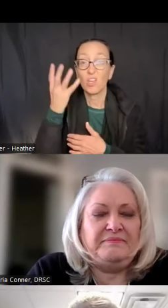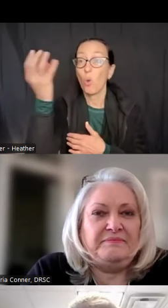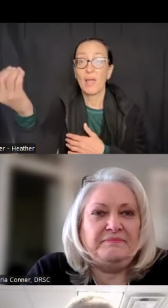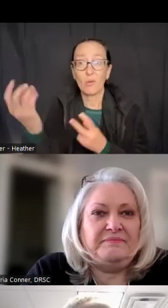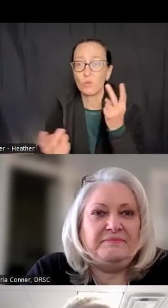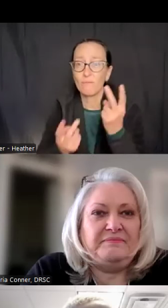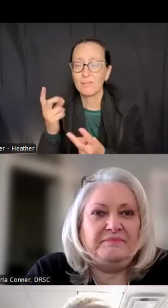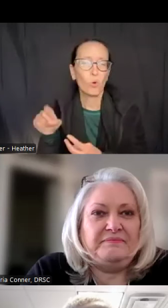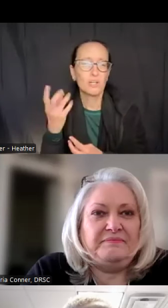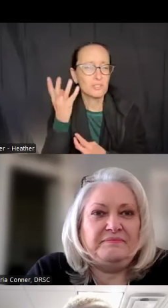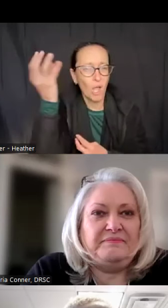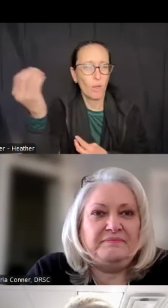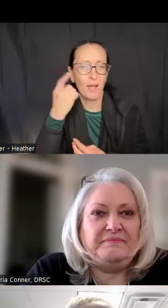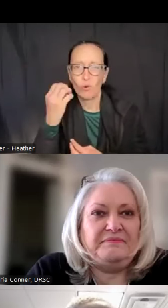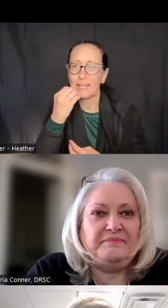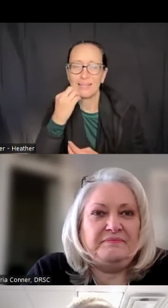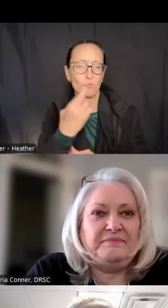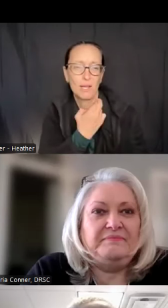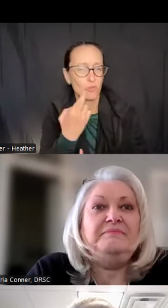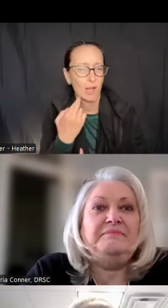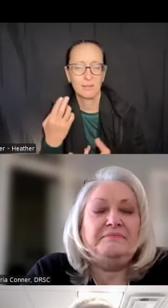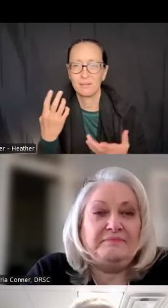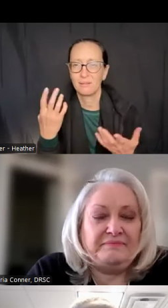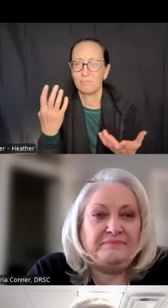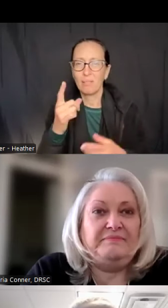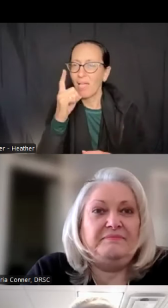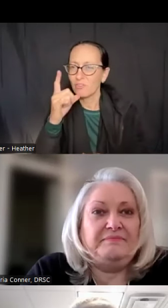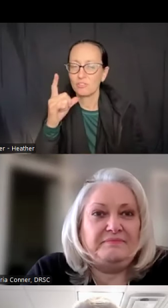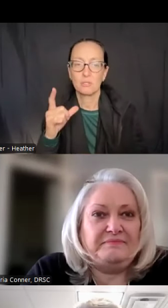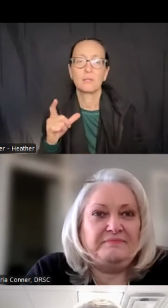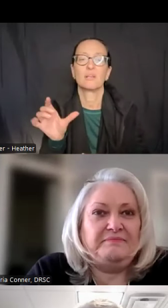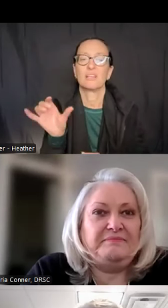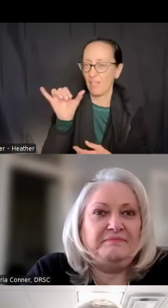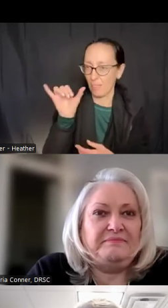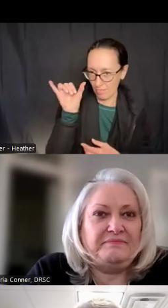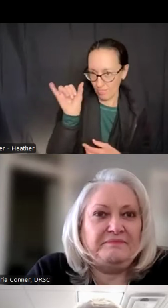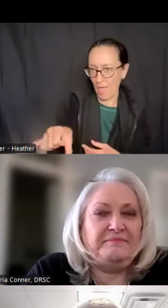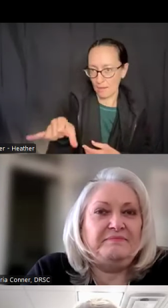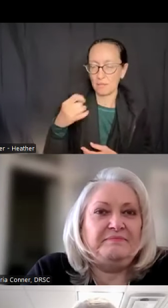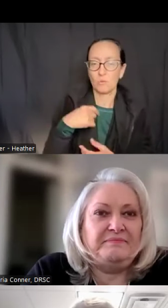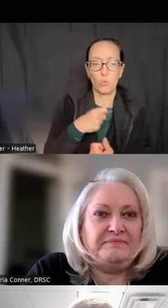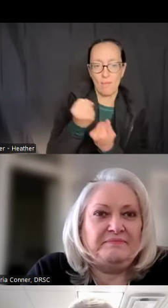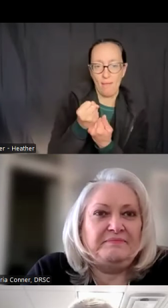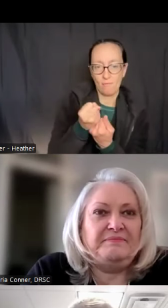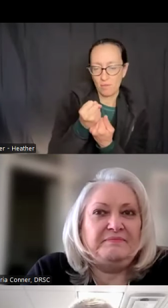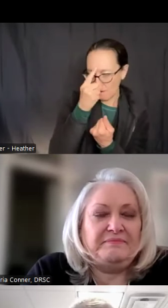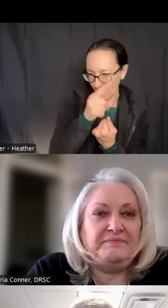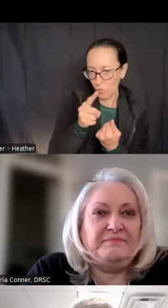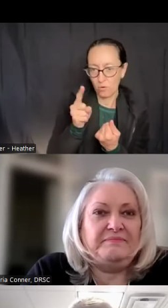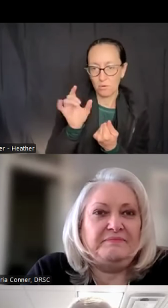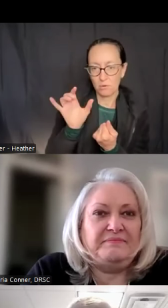out to have dinner, going out to have lunch, those kinds of things, we advocate for those things